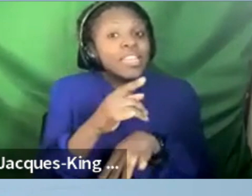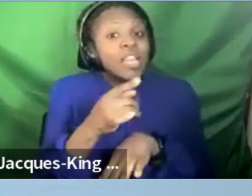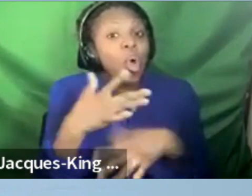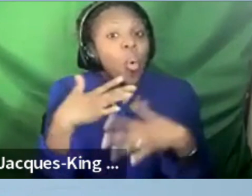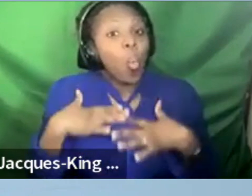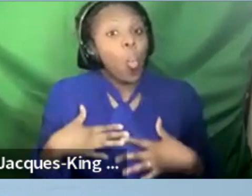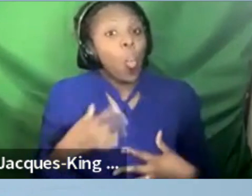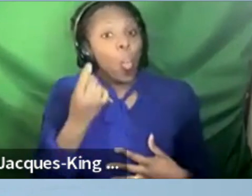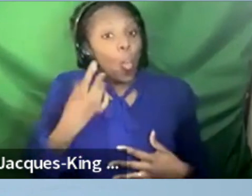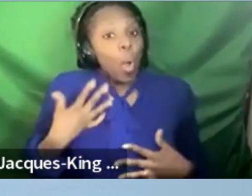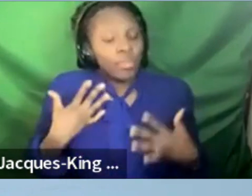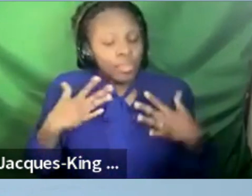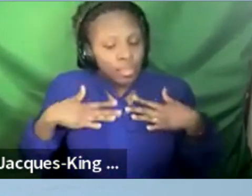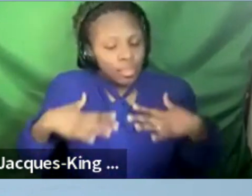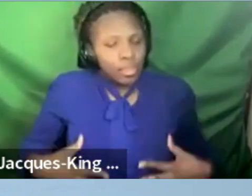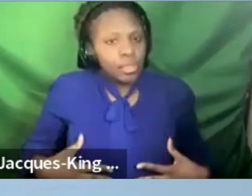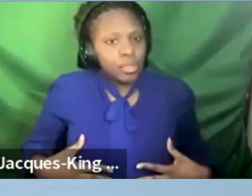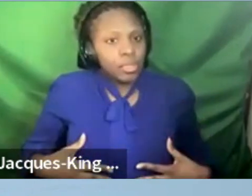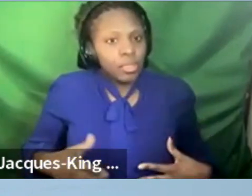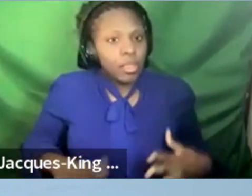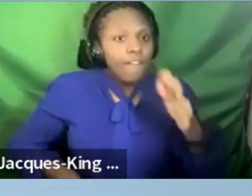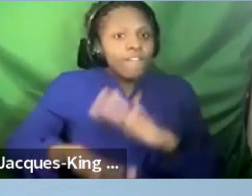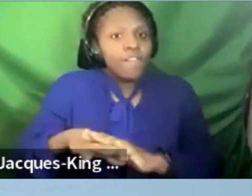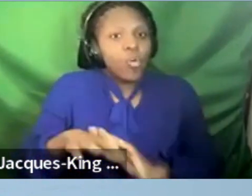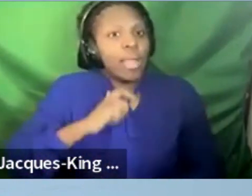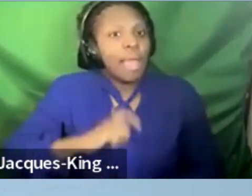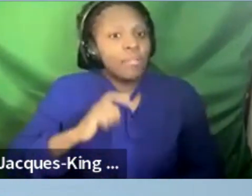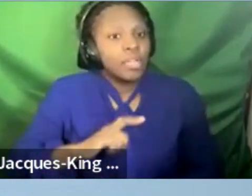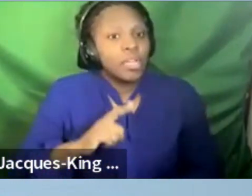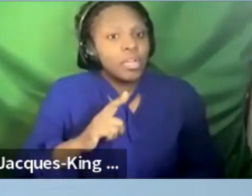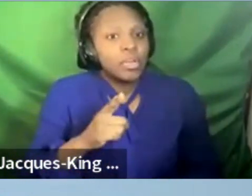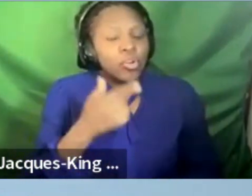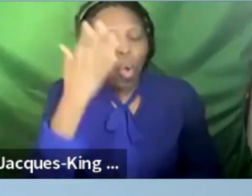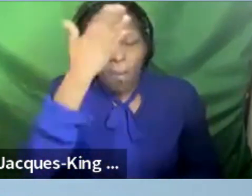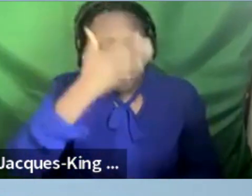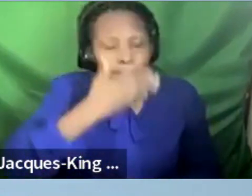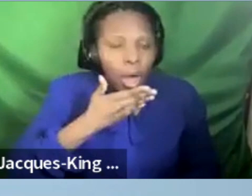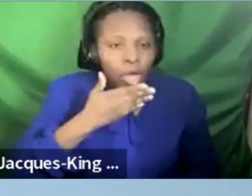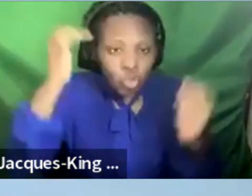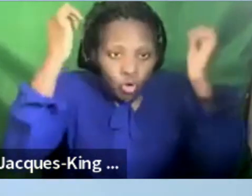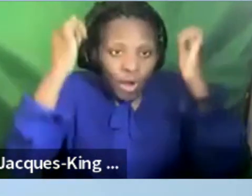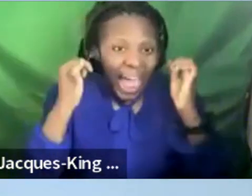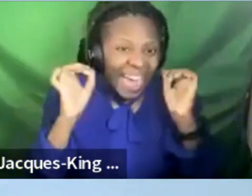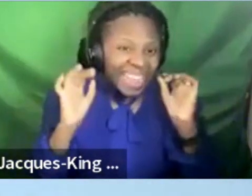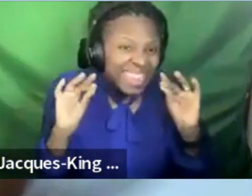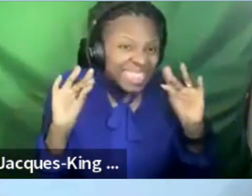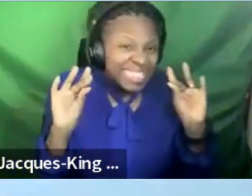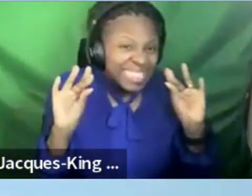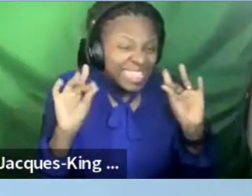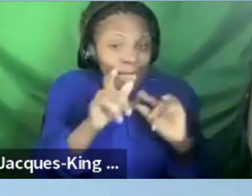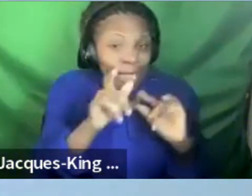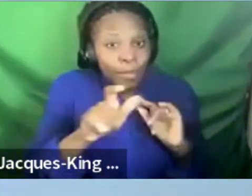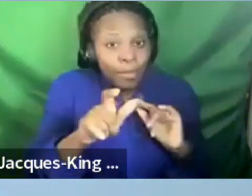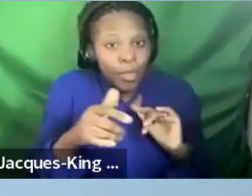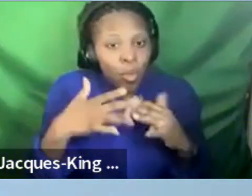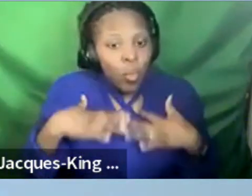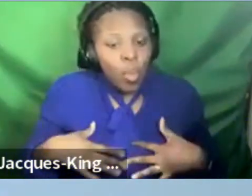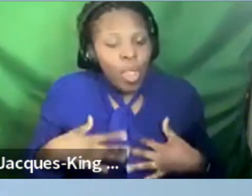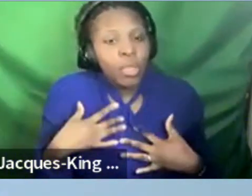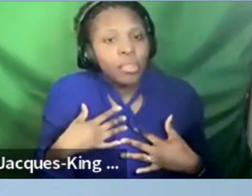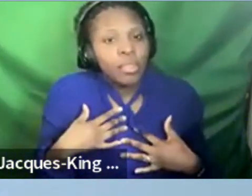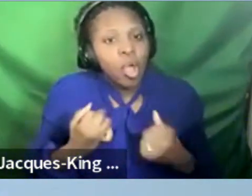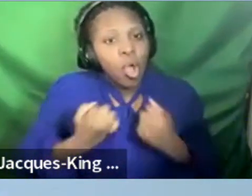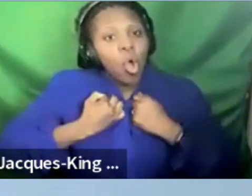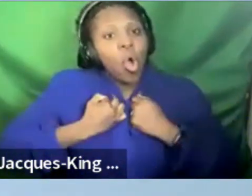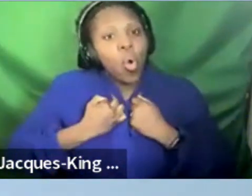might wear one thing that just denotes your entire character, or some people do just a mask or a hat and everybody just wears their ordinary